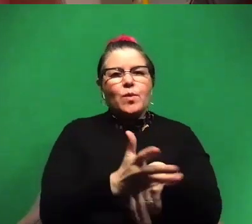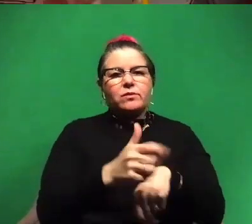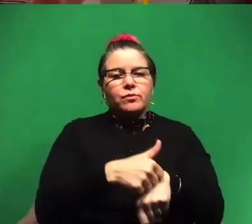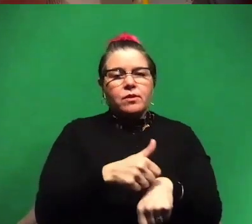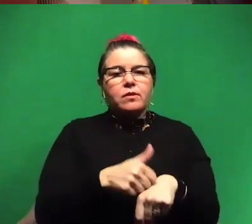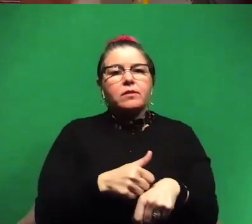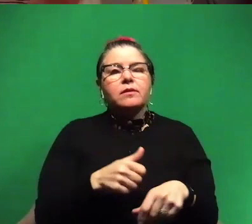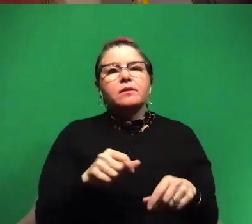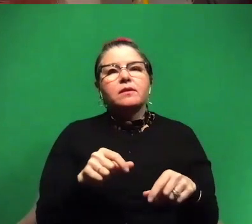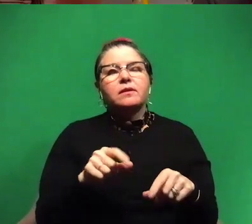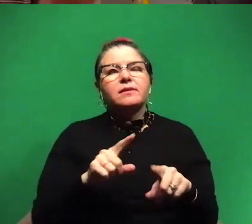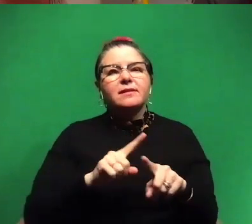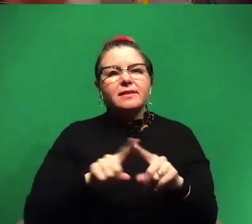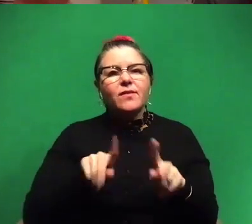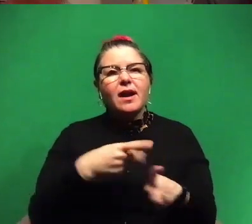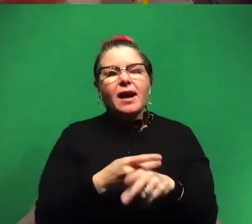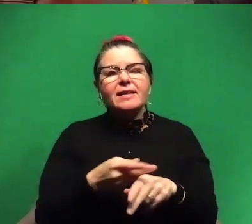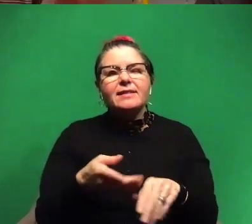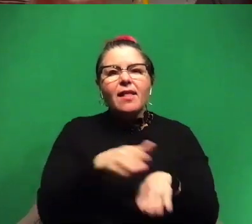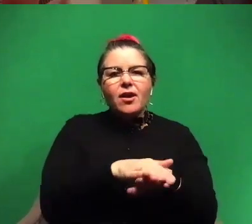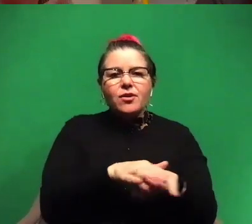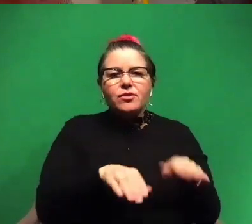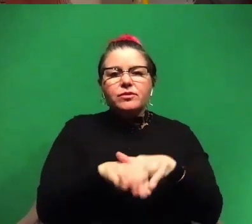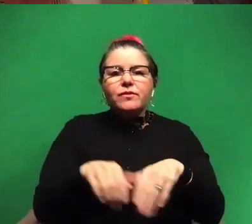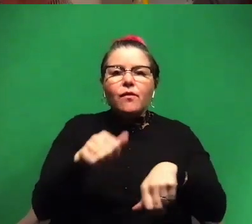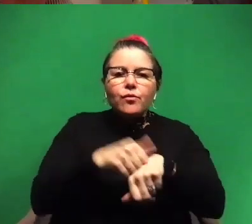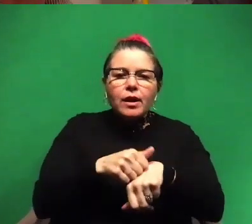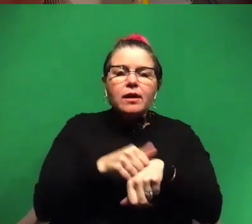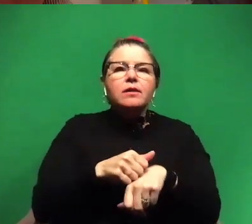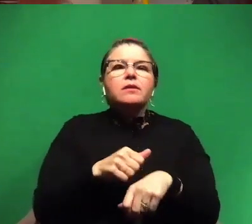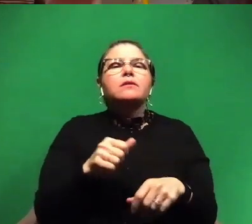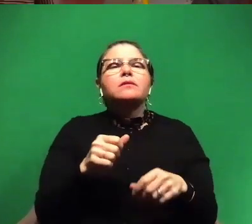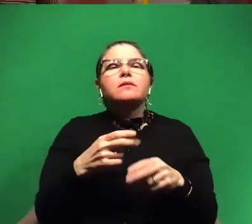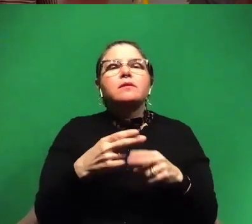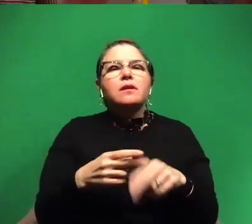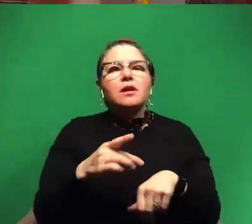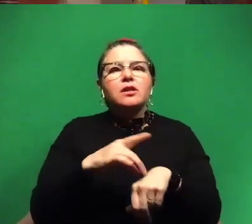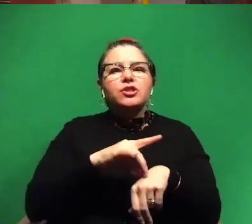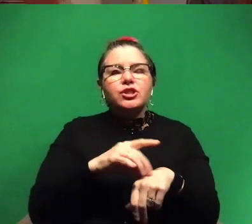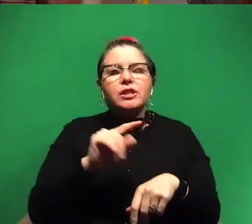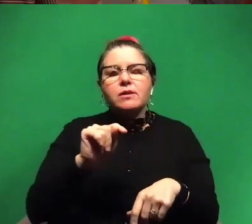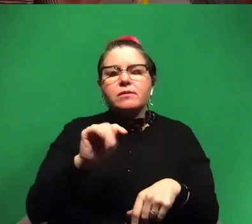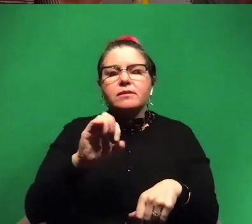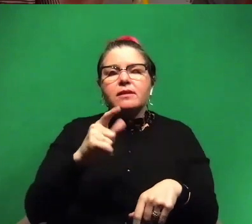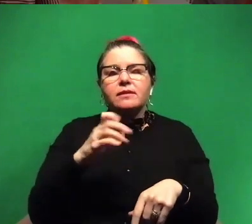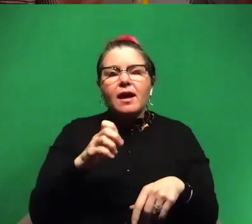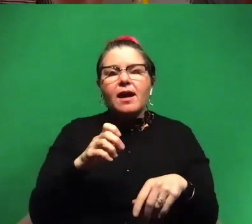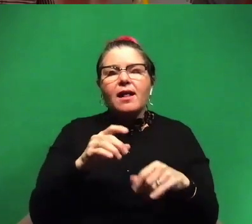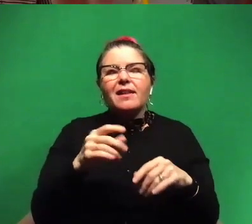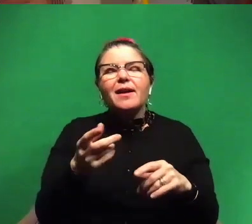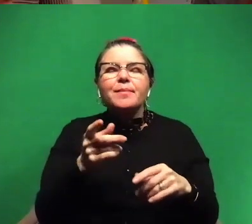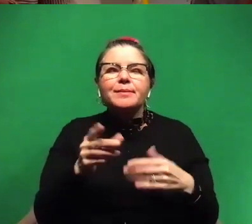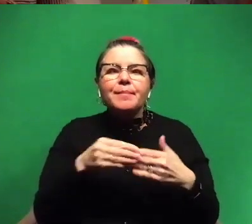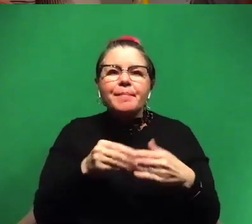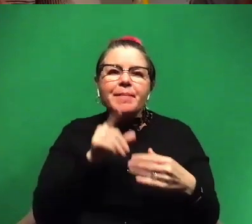like different kinds of layers of rock, what's called a geotextile liner, which is kind of like a plastic